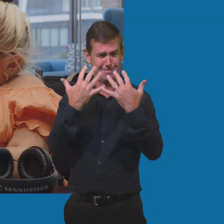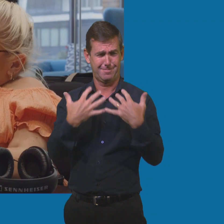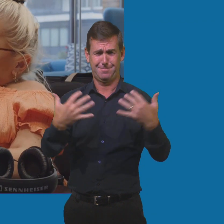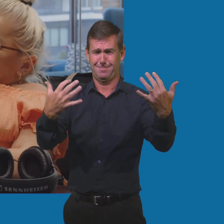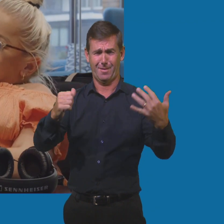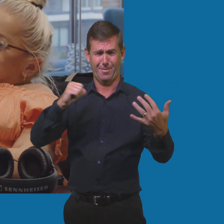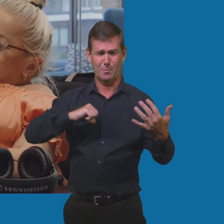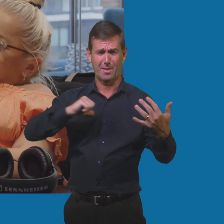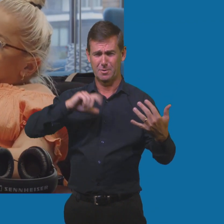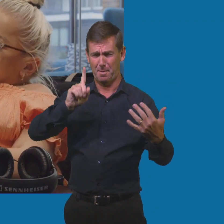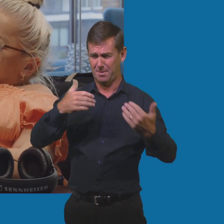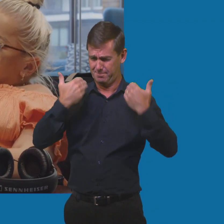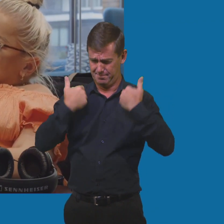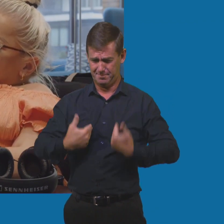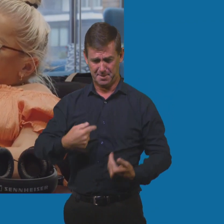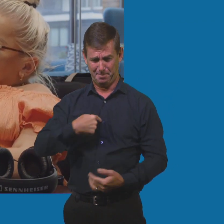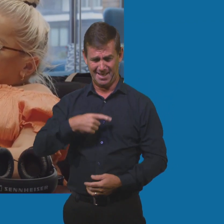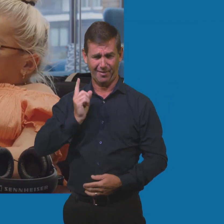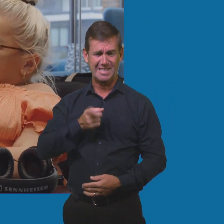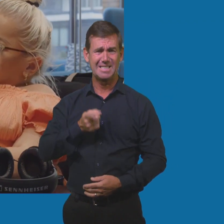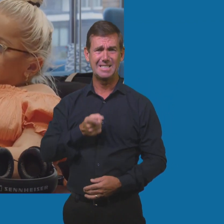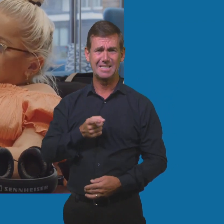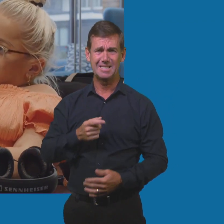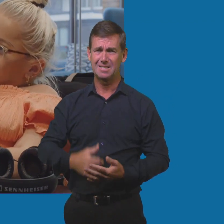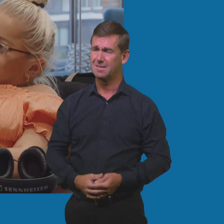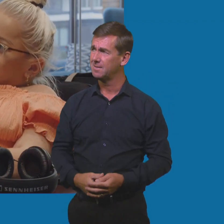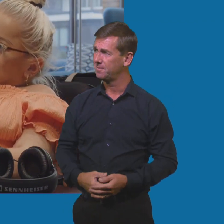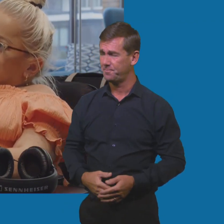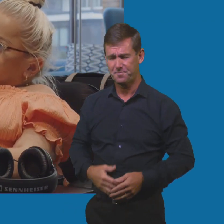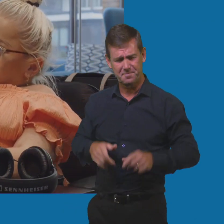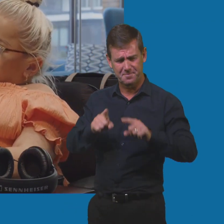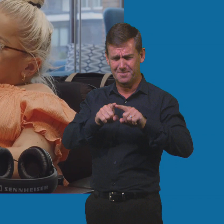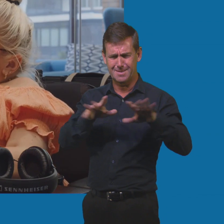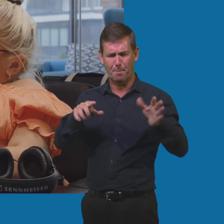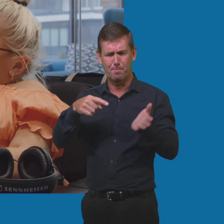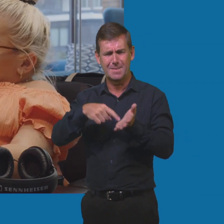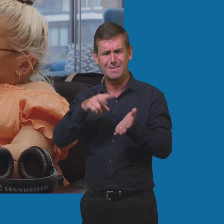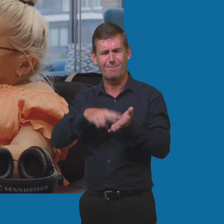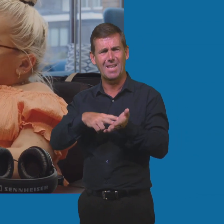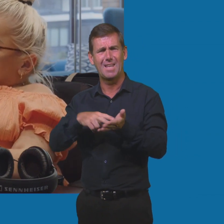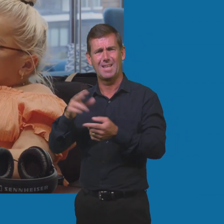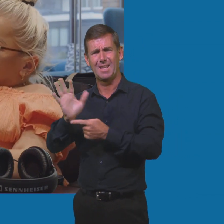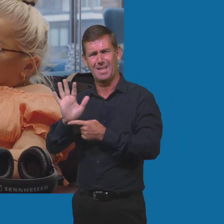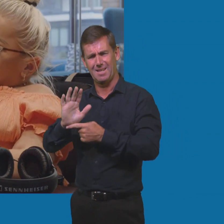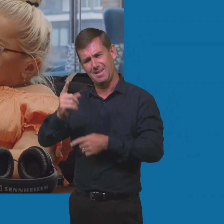of people. I know. But again, I feel like same with television, we have seen some